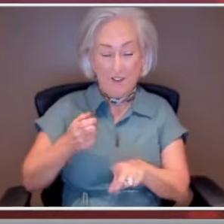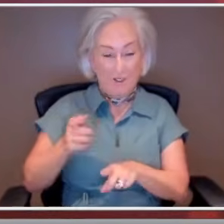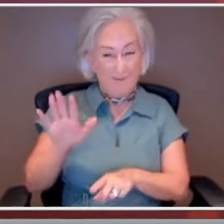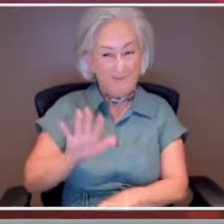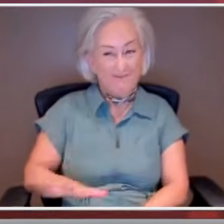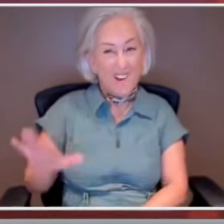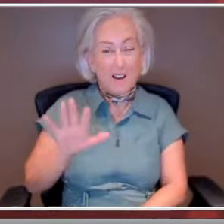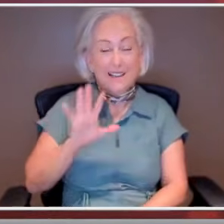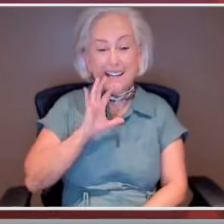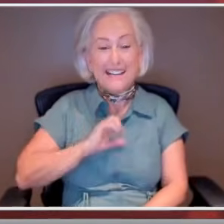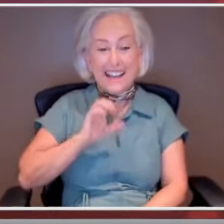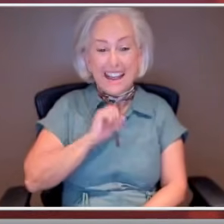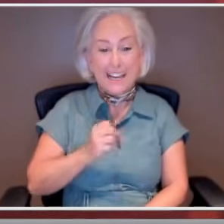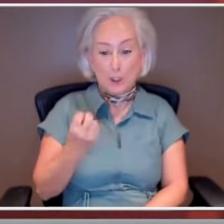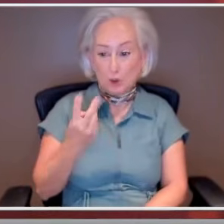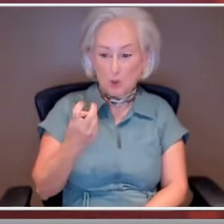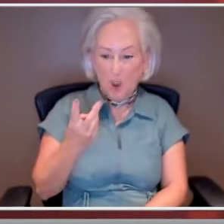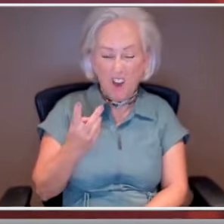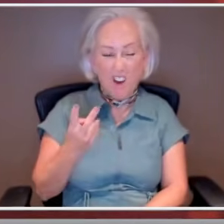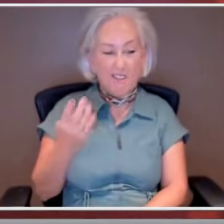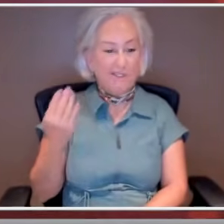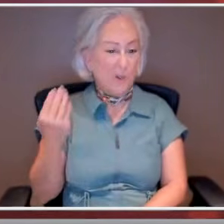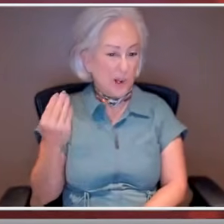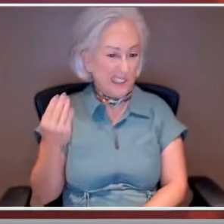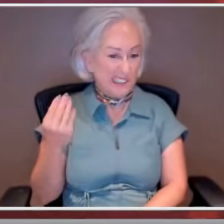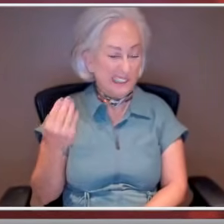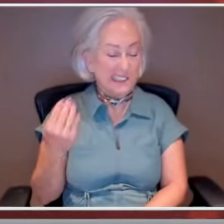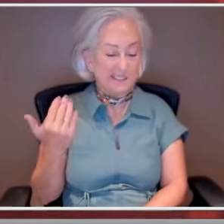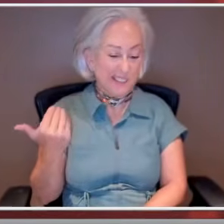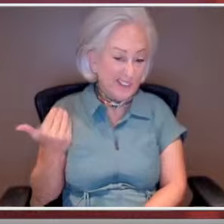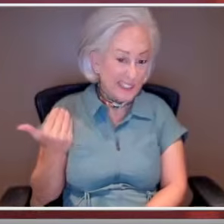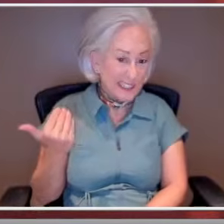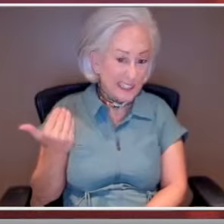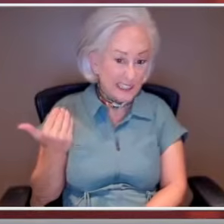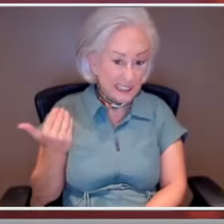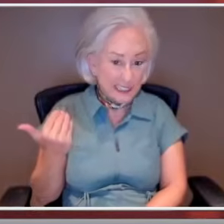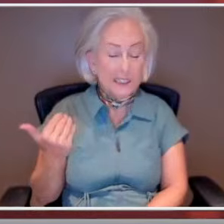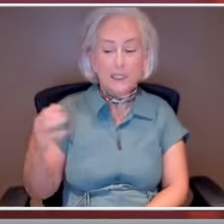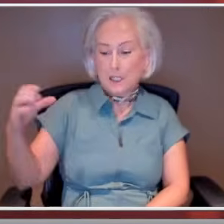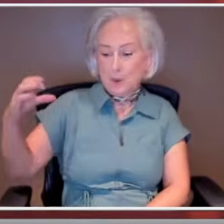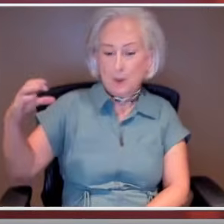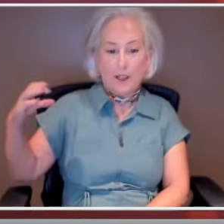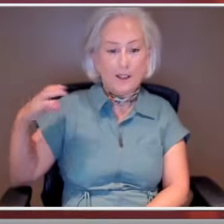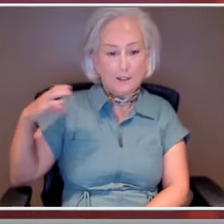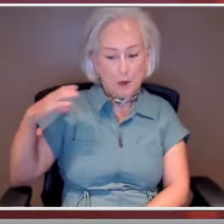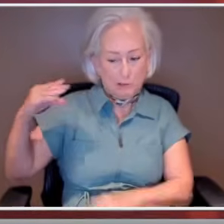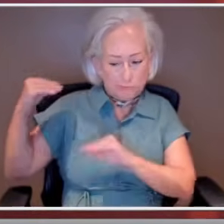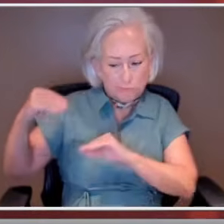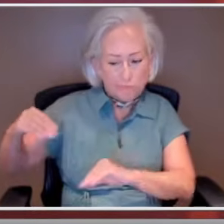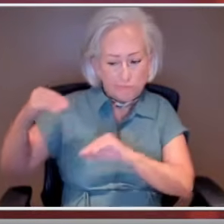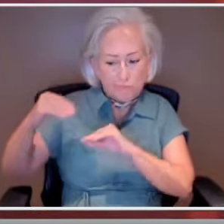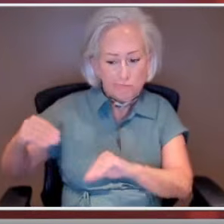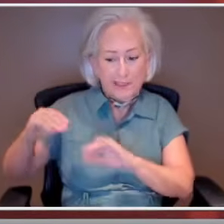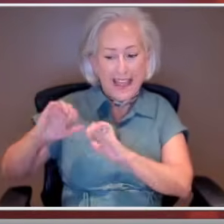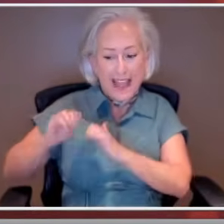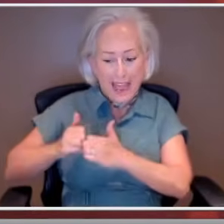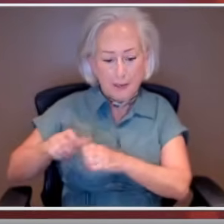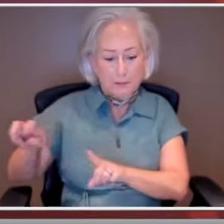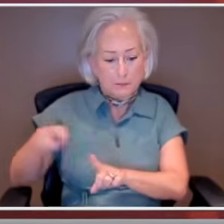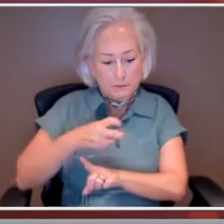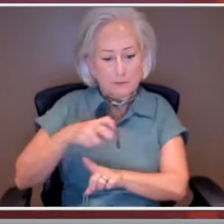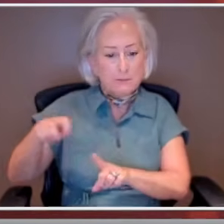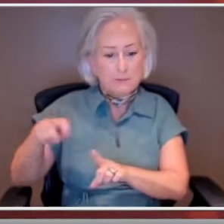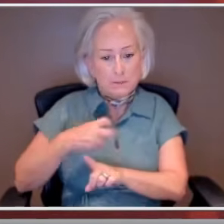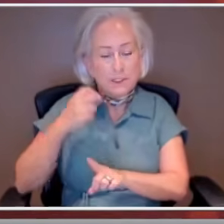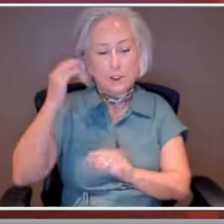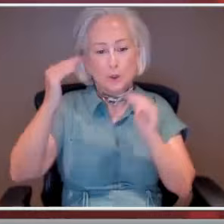on preparing for transition. And then there's sort of a formal handoff period where actually we have a telehealth visit with Children's Mercy